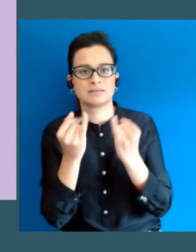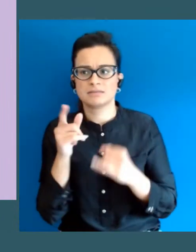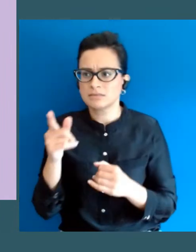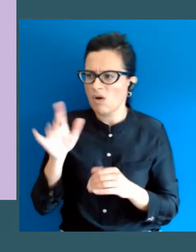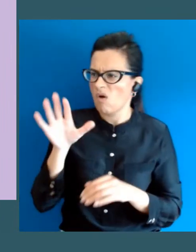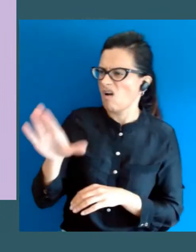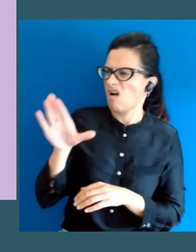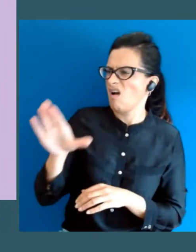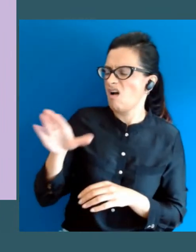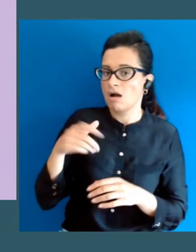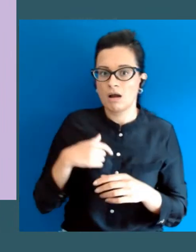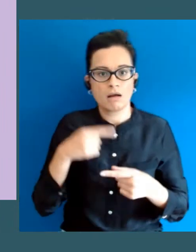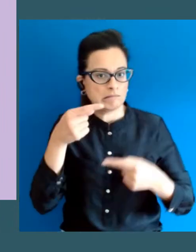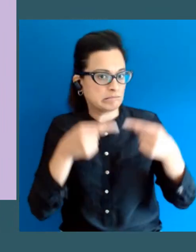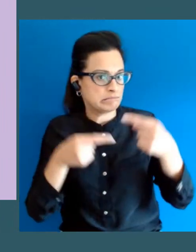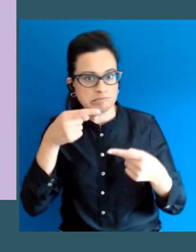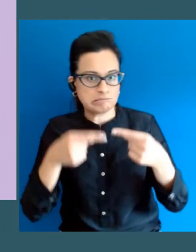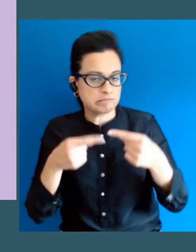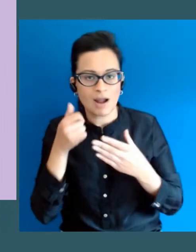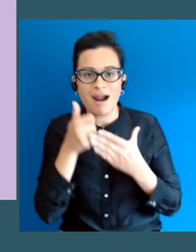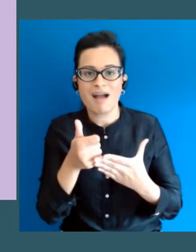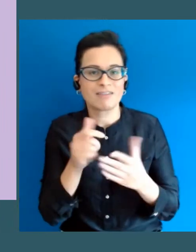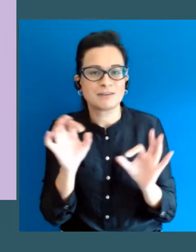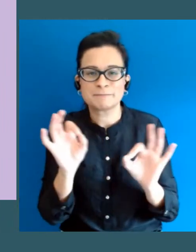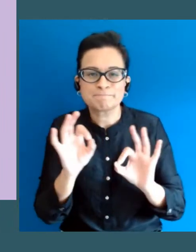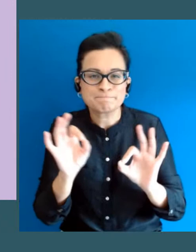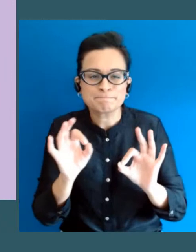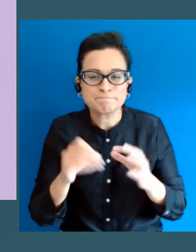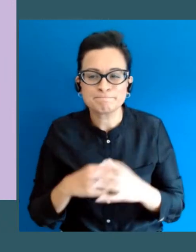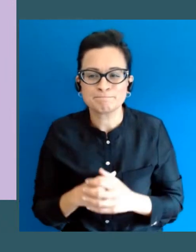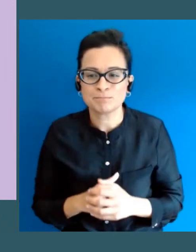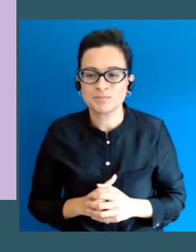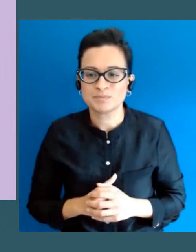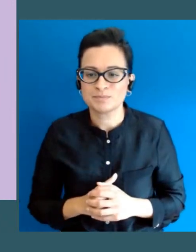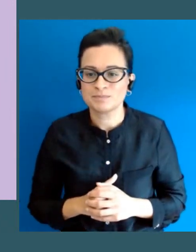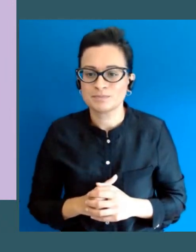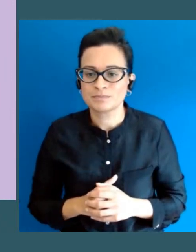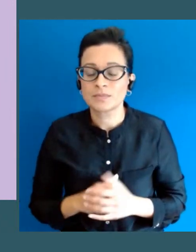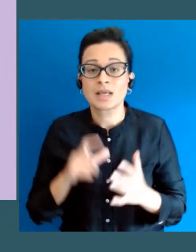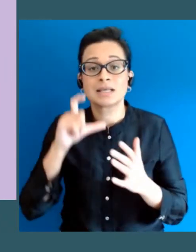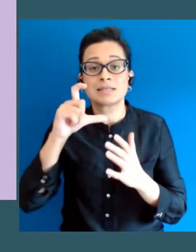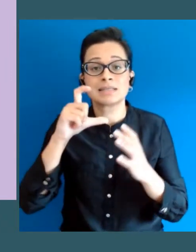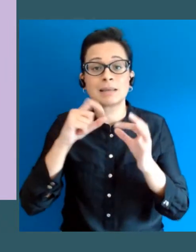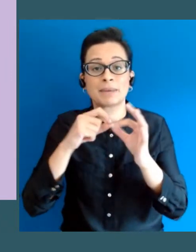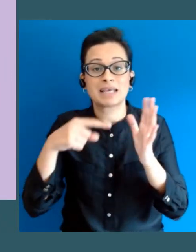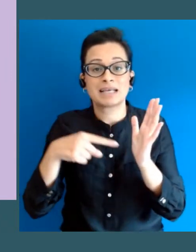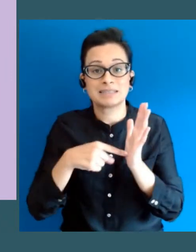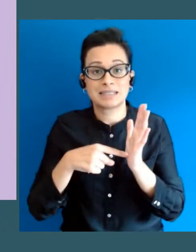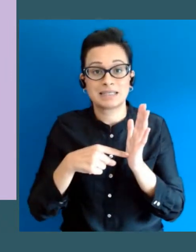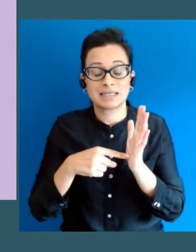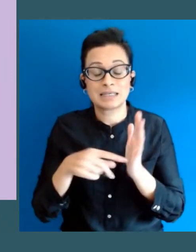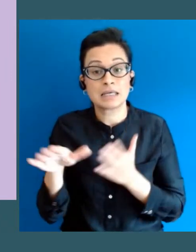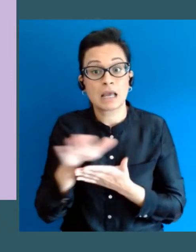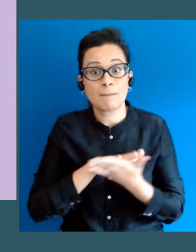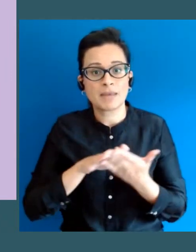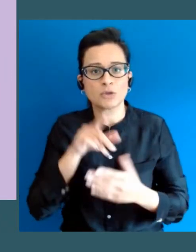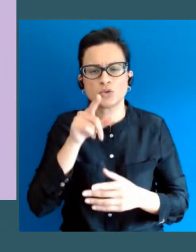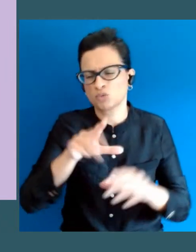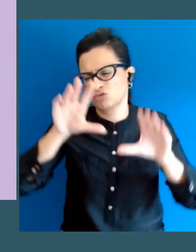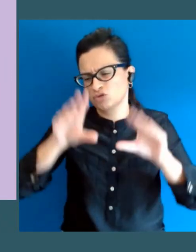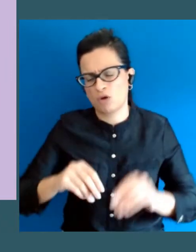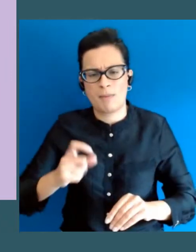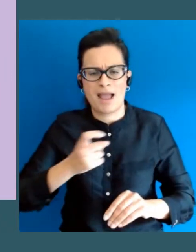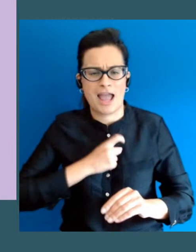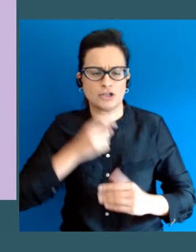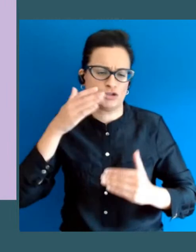in this situation. And really the whole idea about CBT is never not to experience anxiety again, but it's to